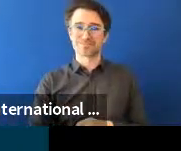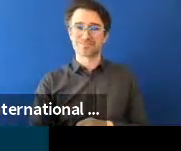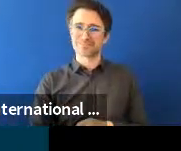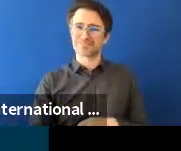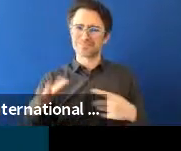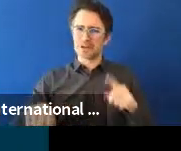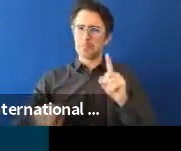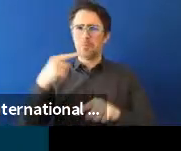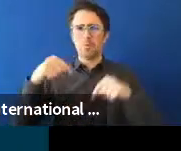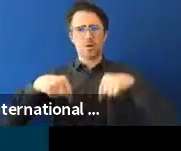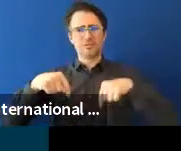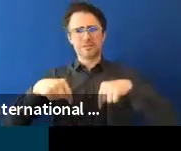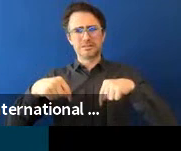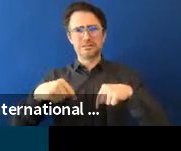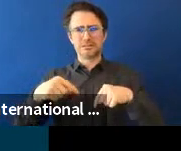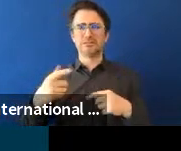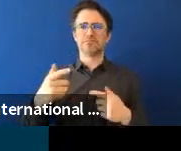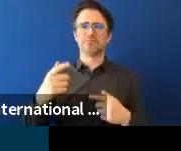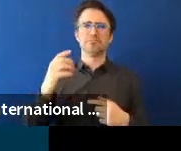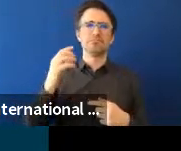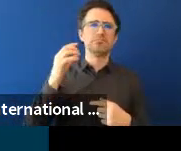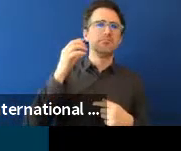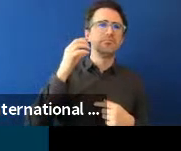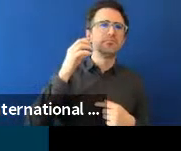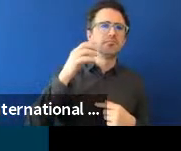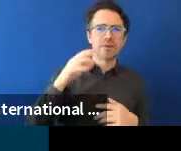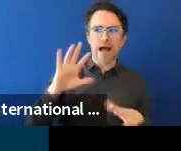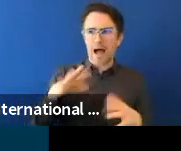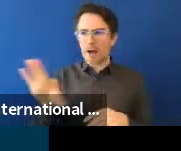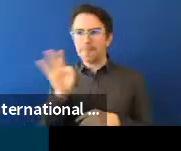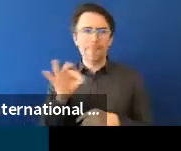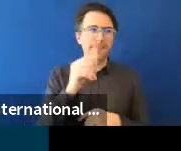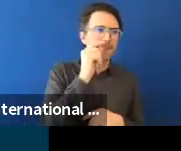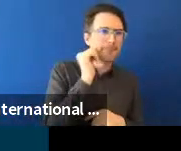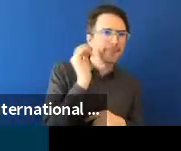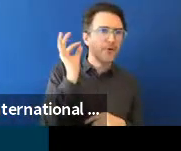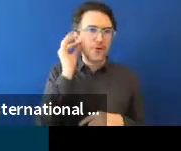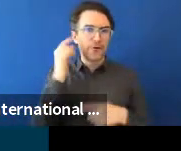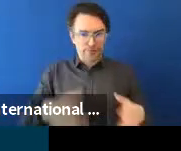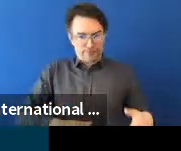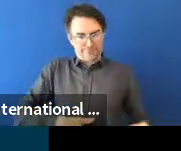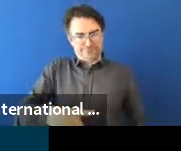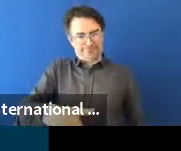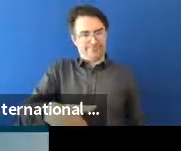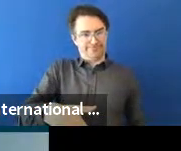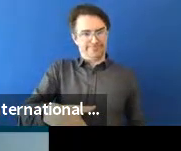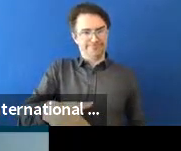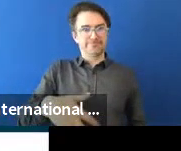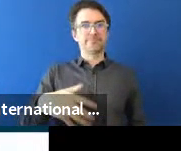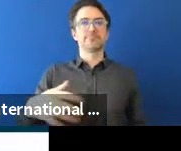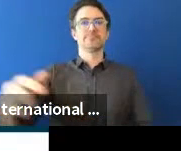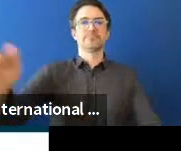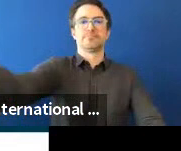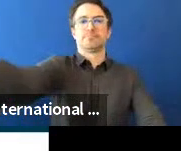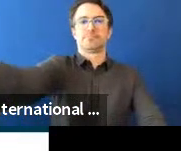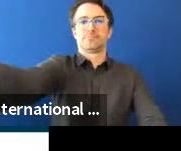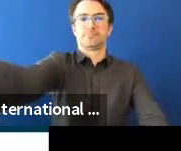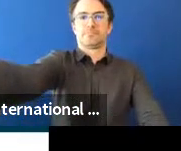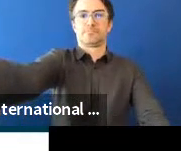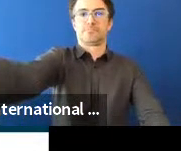And without further ado, let me move on with the next slide of my